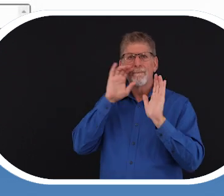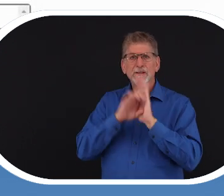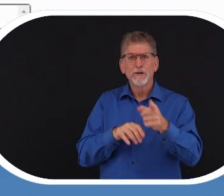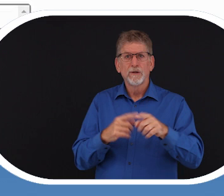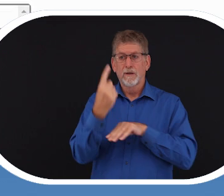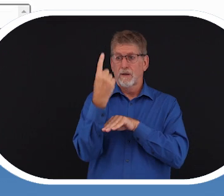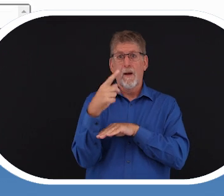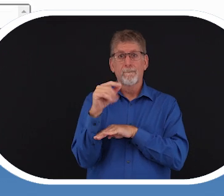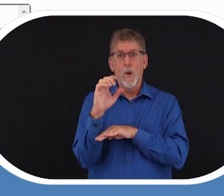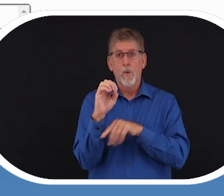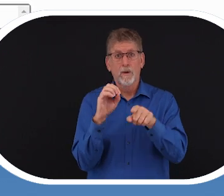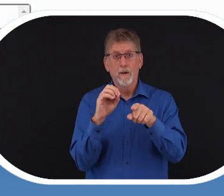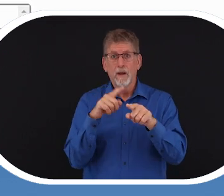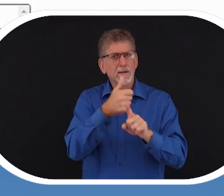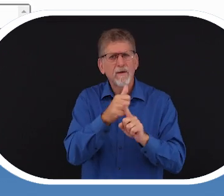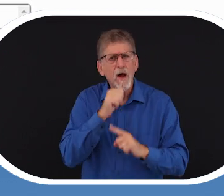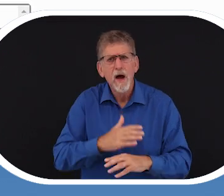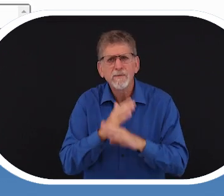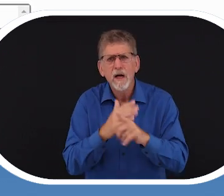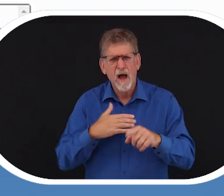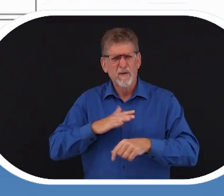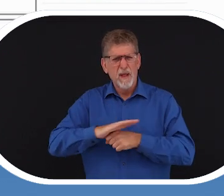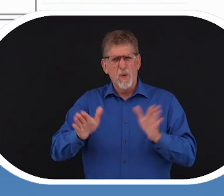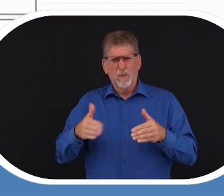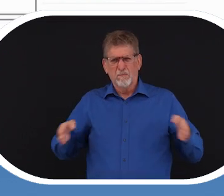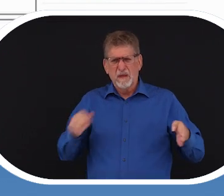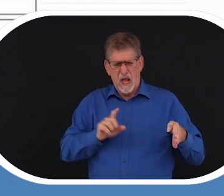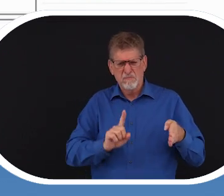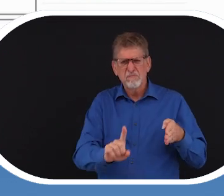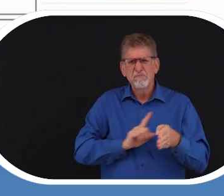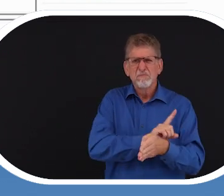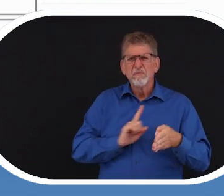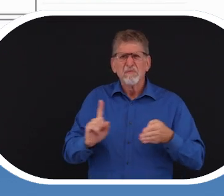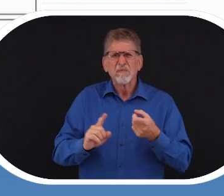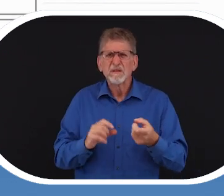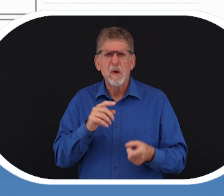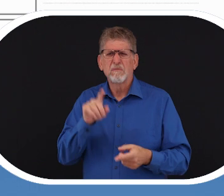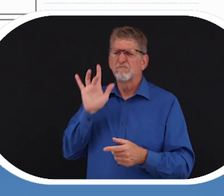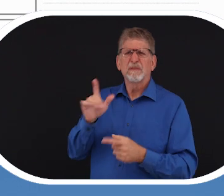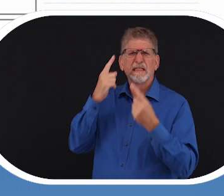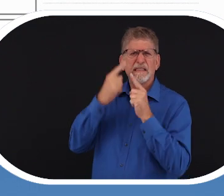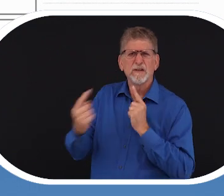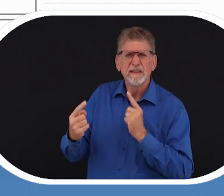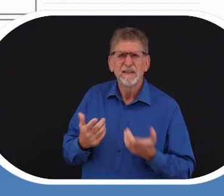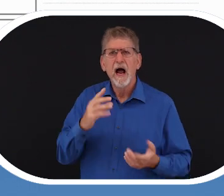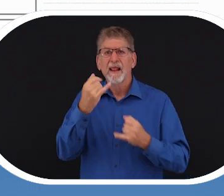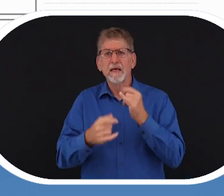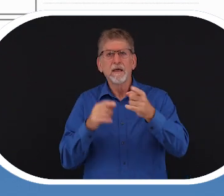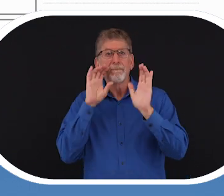There's plenty of room to maneuver around it, and so you would mark disagree. And finally, how about this surface